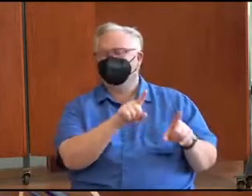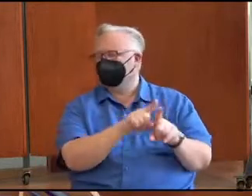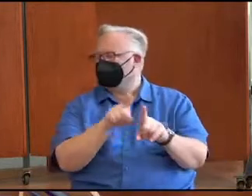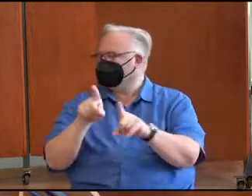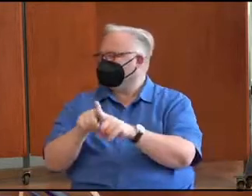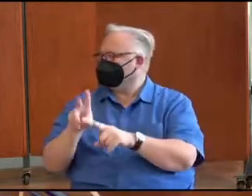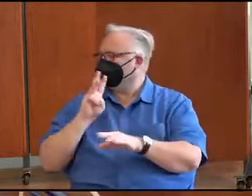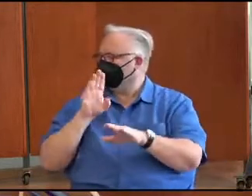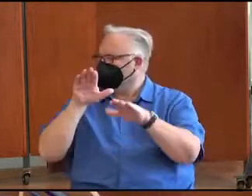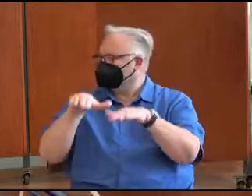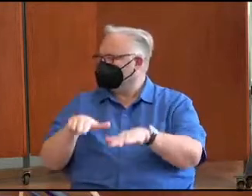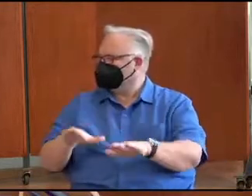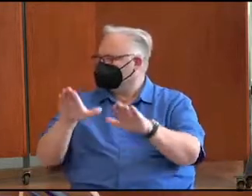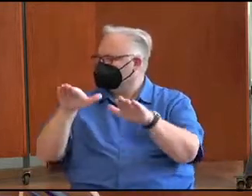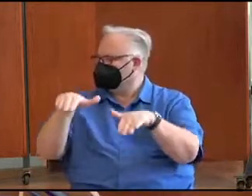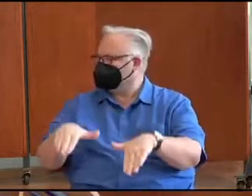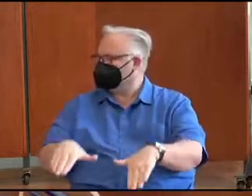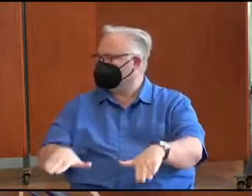Somos el mar.